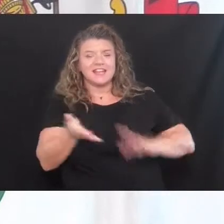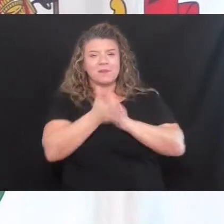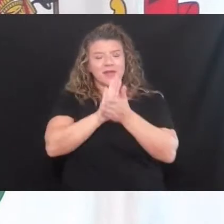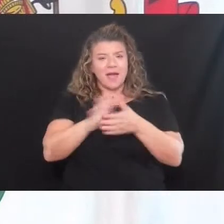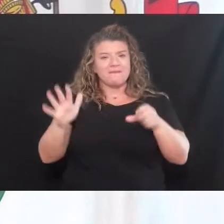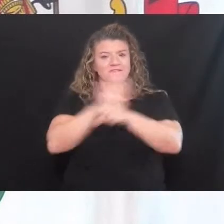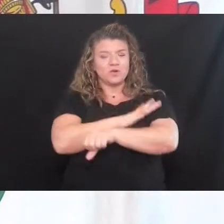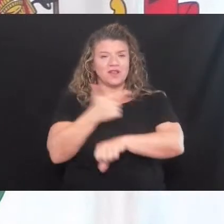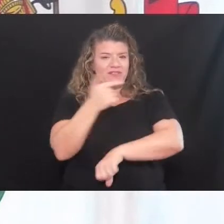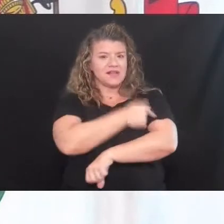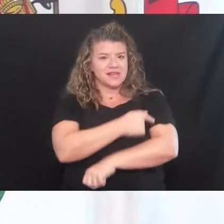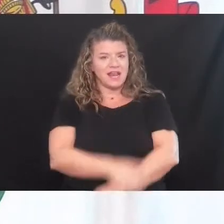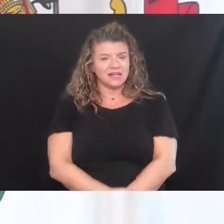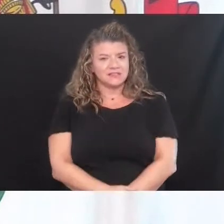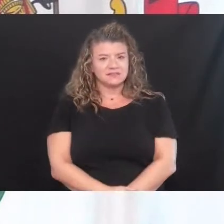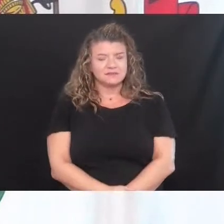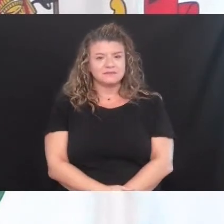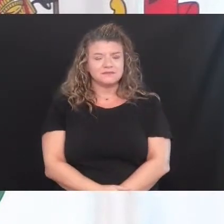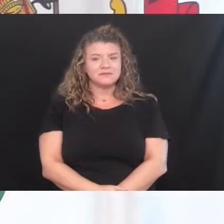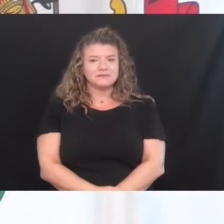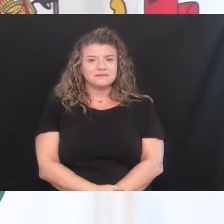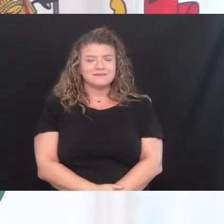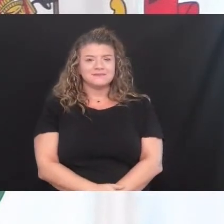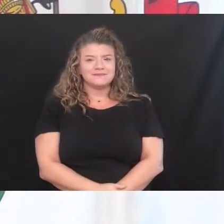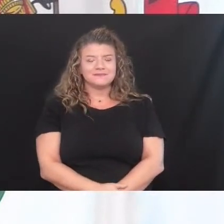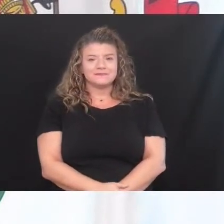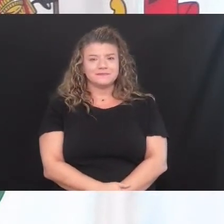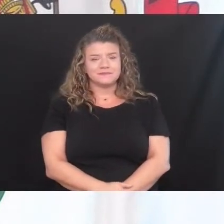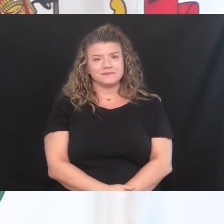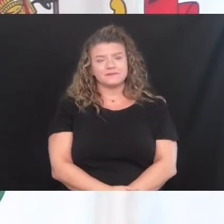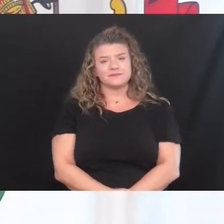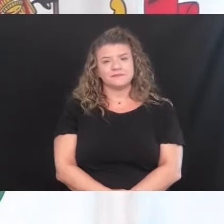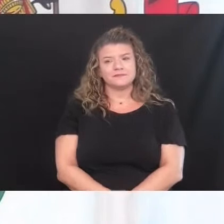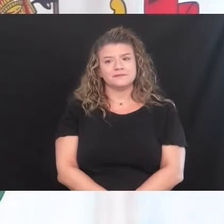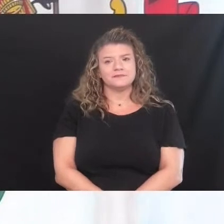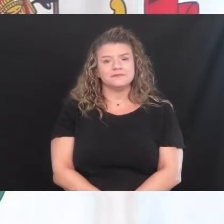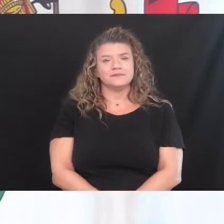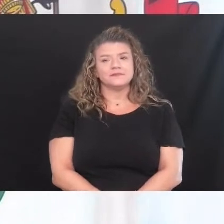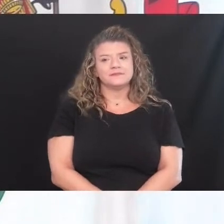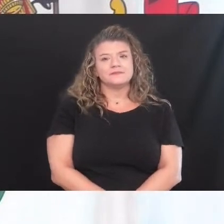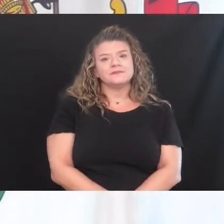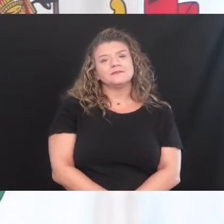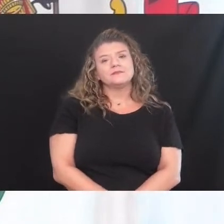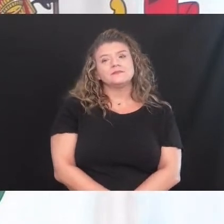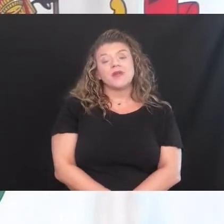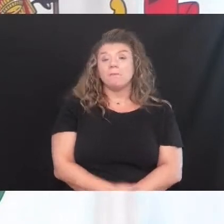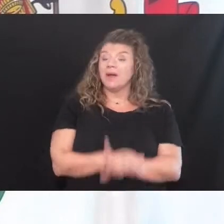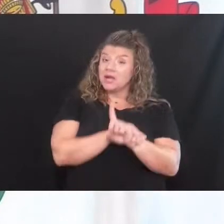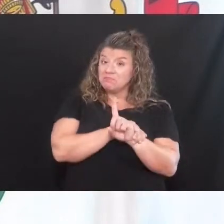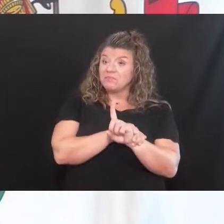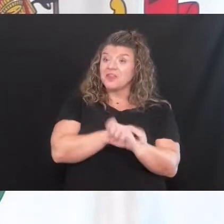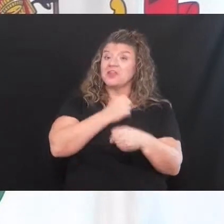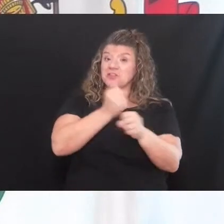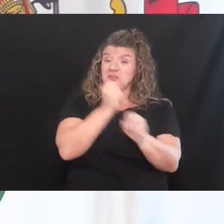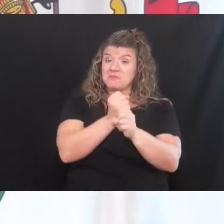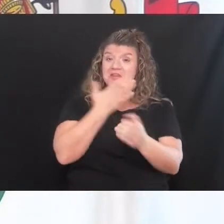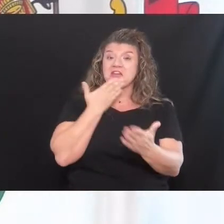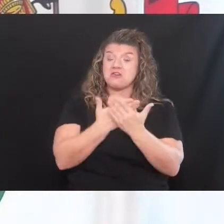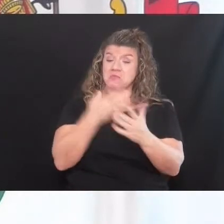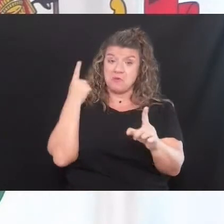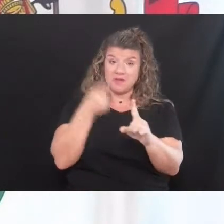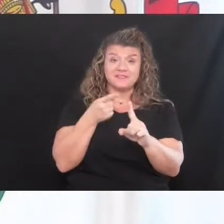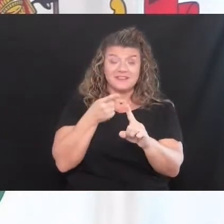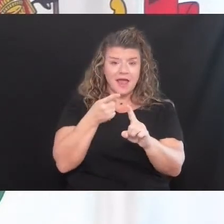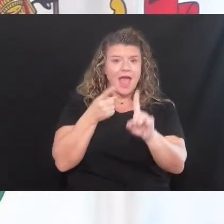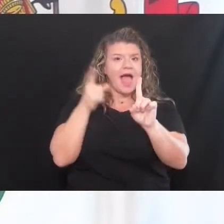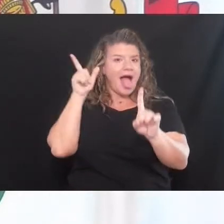vaccinated. You know, Mark, you make good points. I listen,